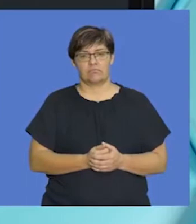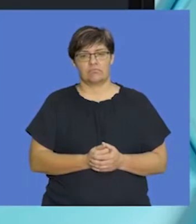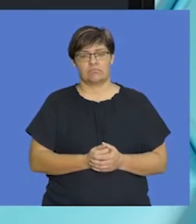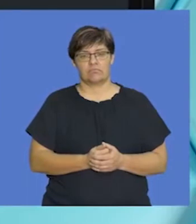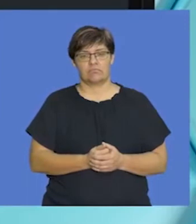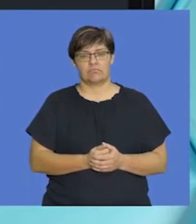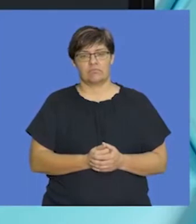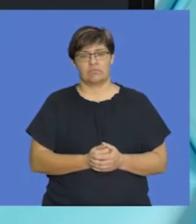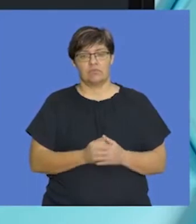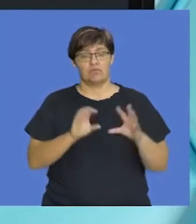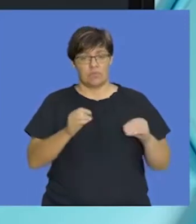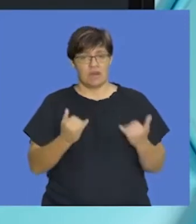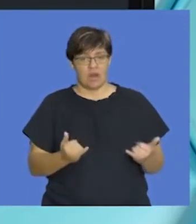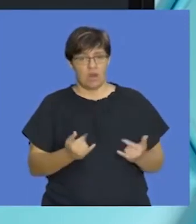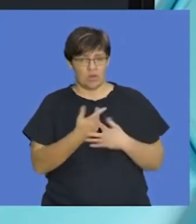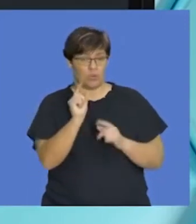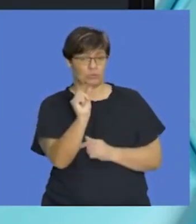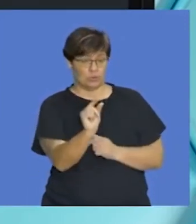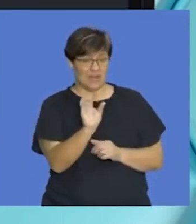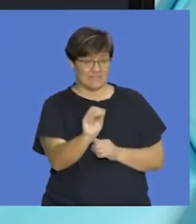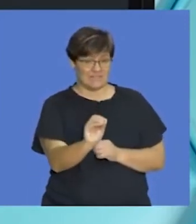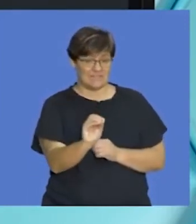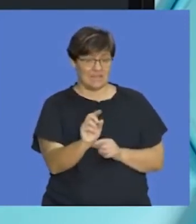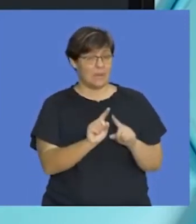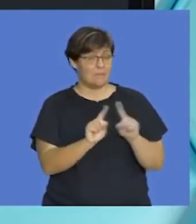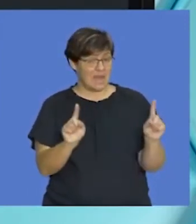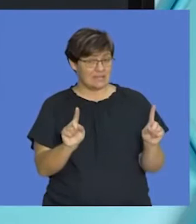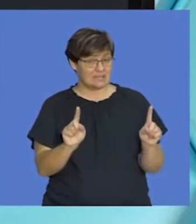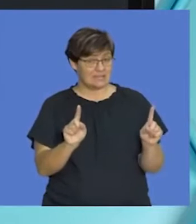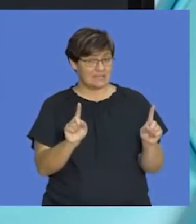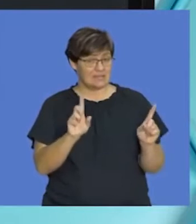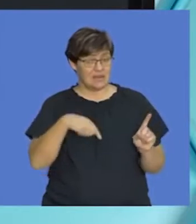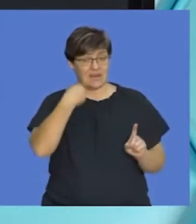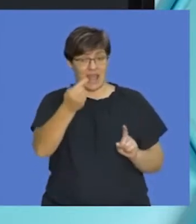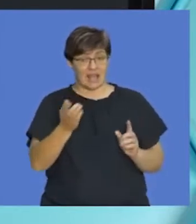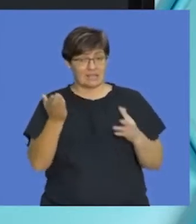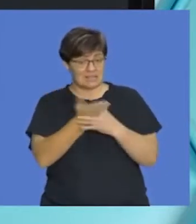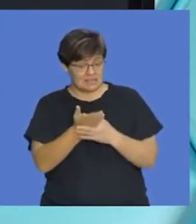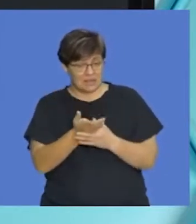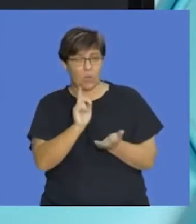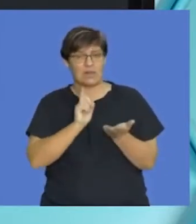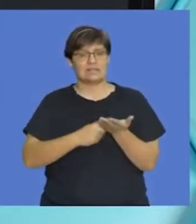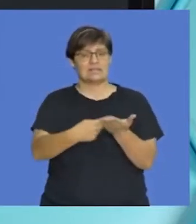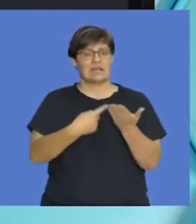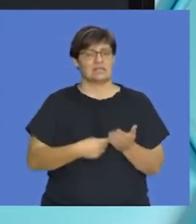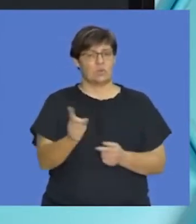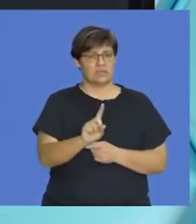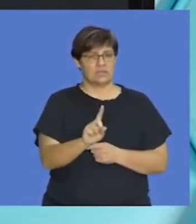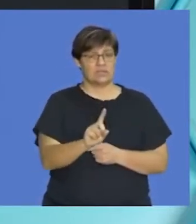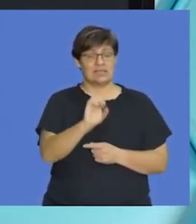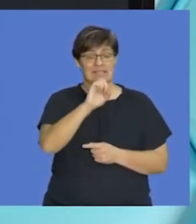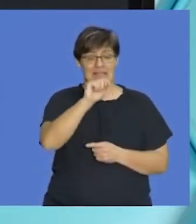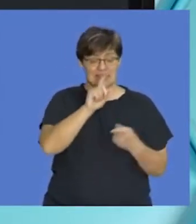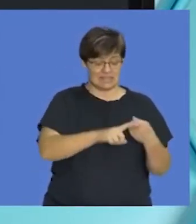we're going to stop there for now. I know it was short, but in the next section, we're going to discuss